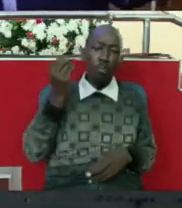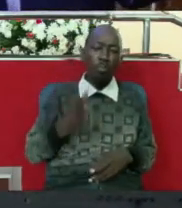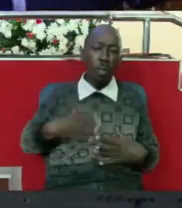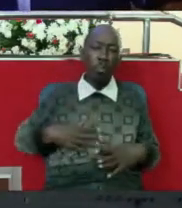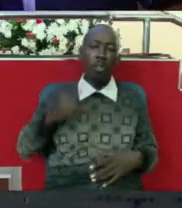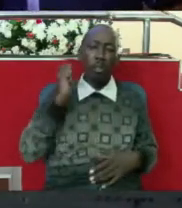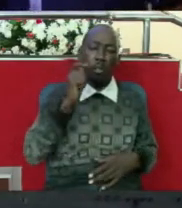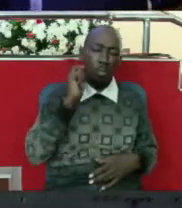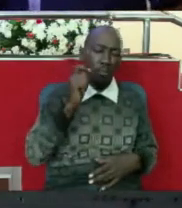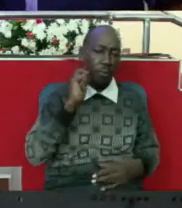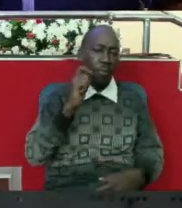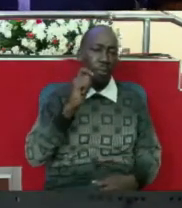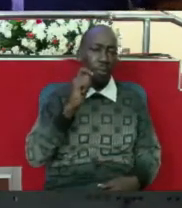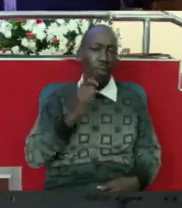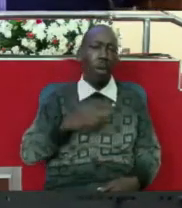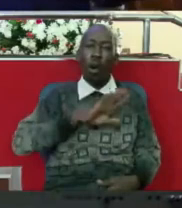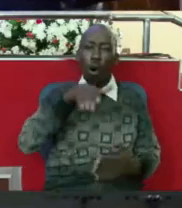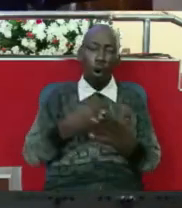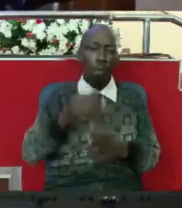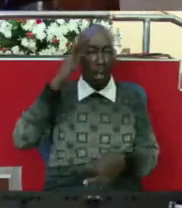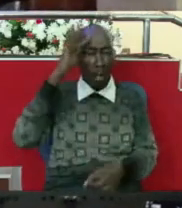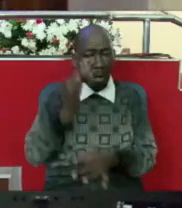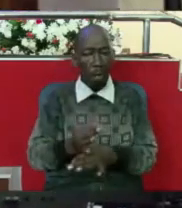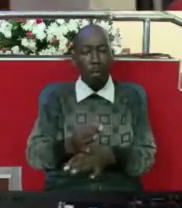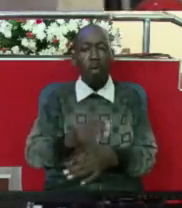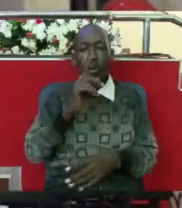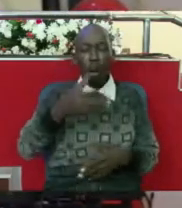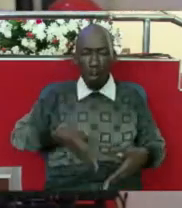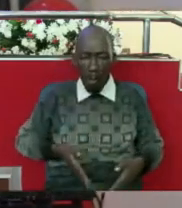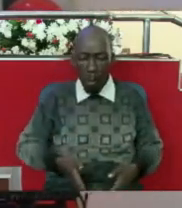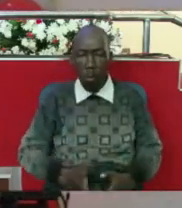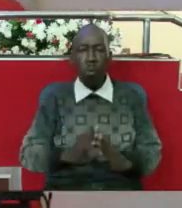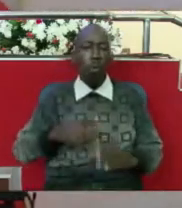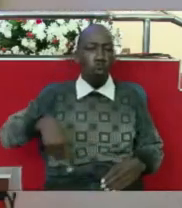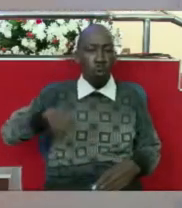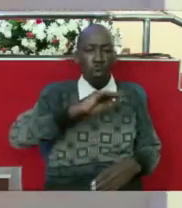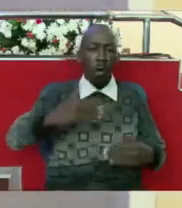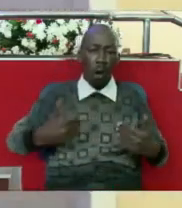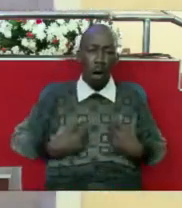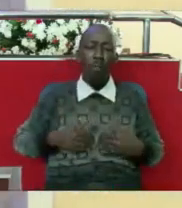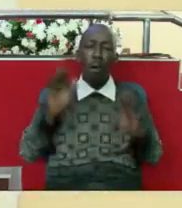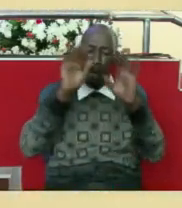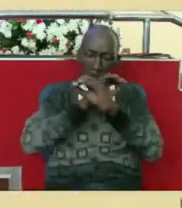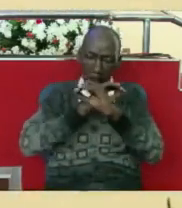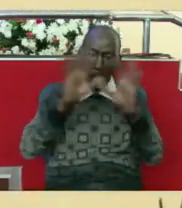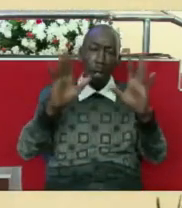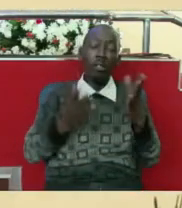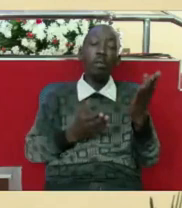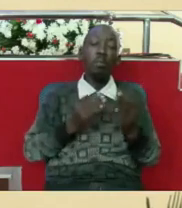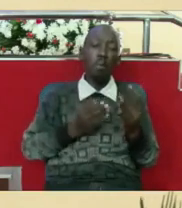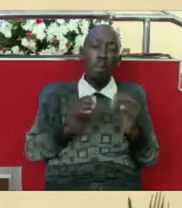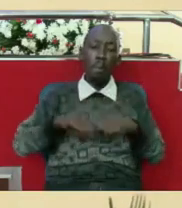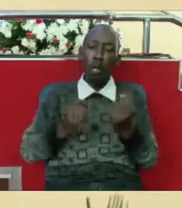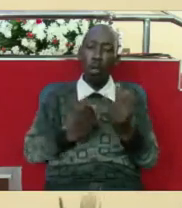and say, you won't believe, but while you were gone, we had a miracle breakthrough service, and